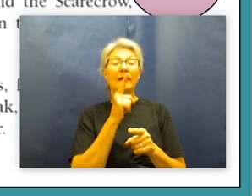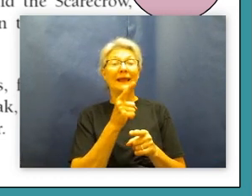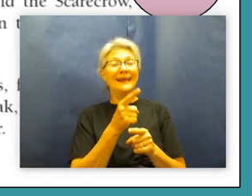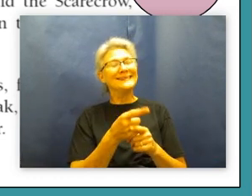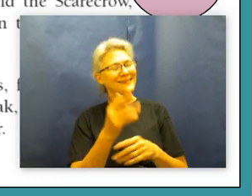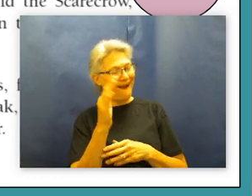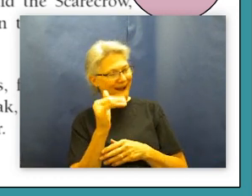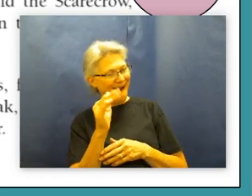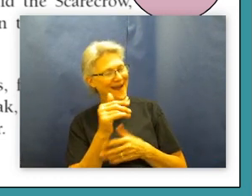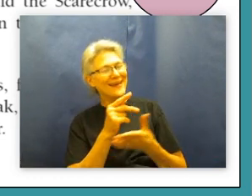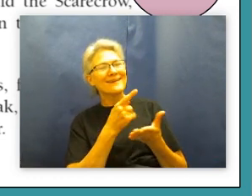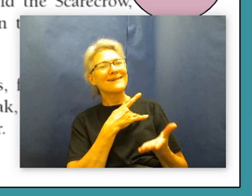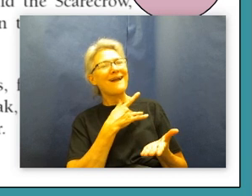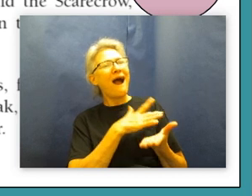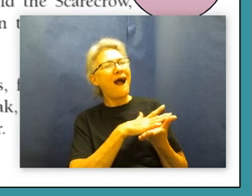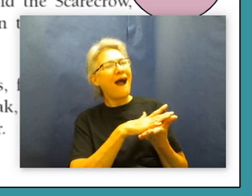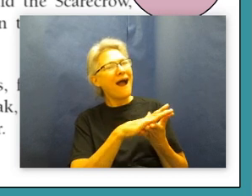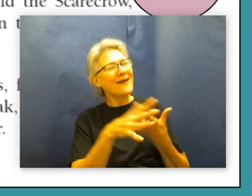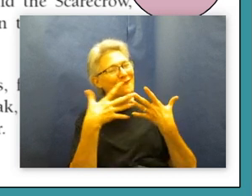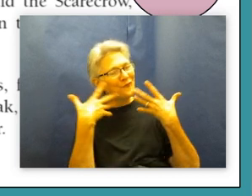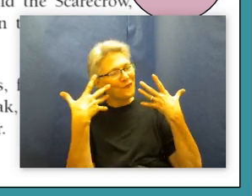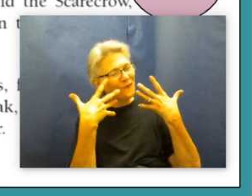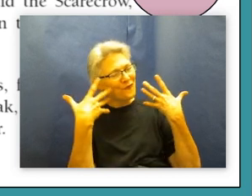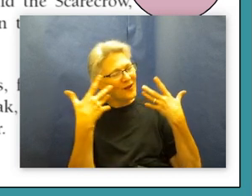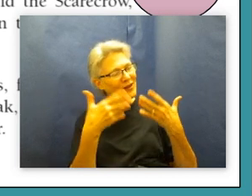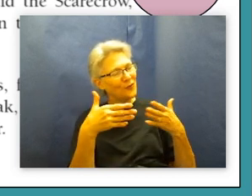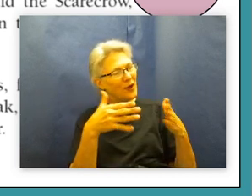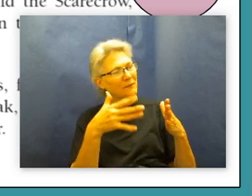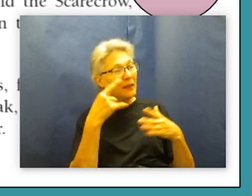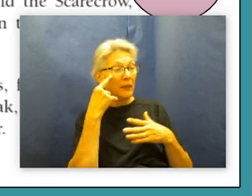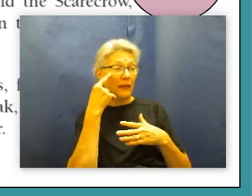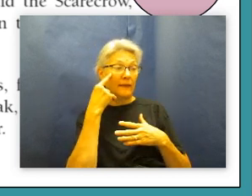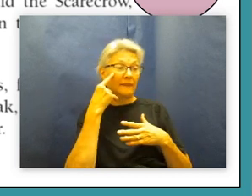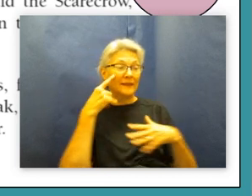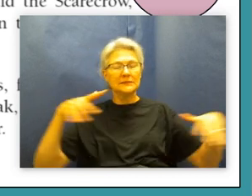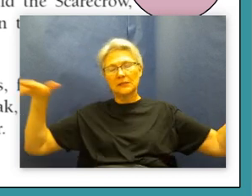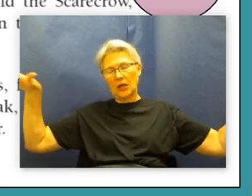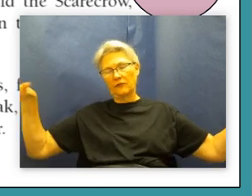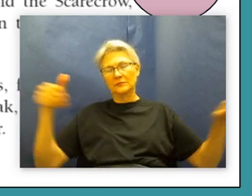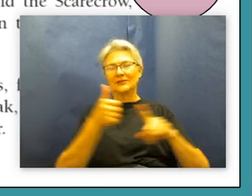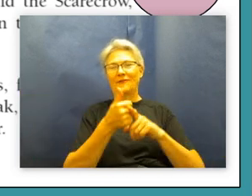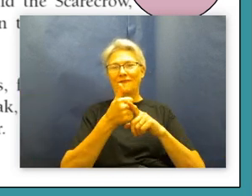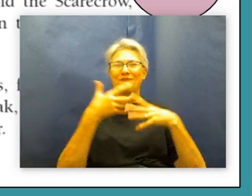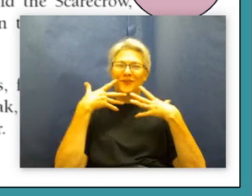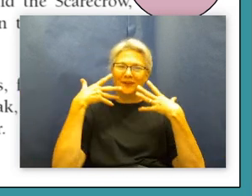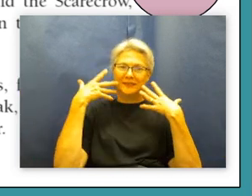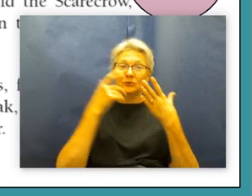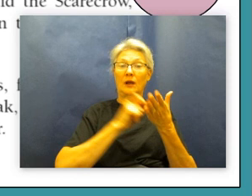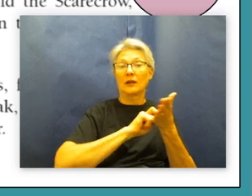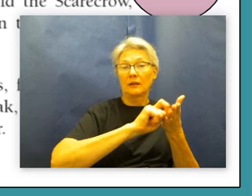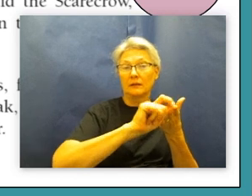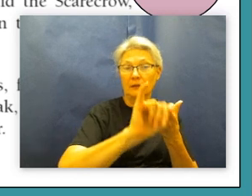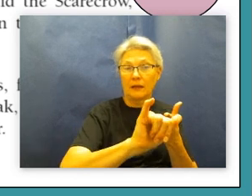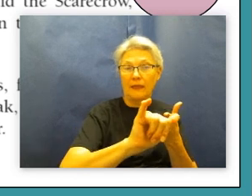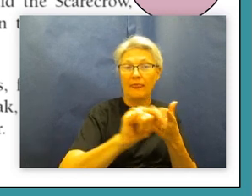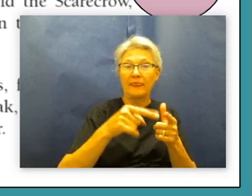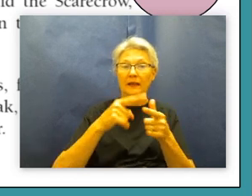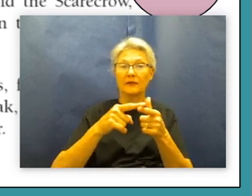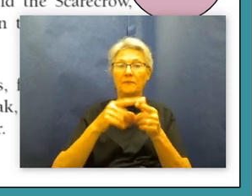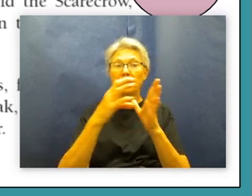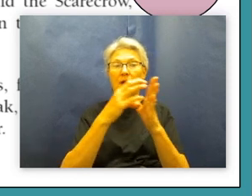greeted her in a kind and friendly way made me think that the scarecrow was friendly. So I underlined that. Then, if you